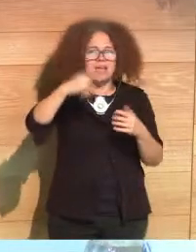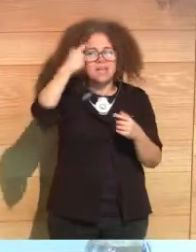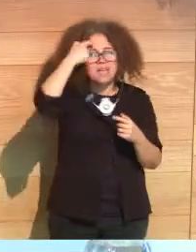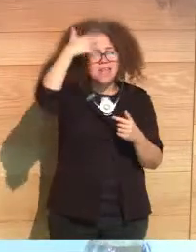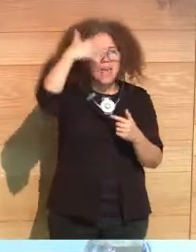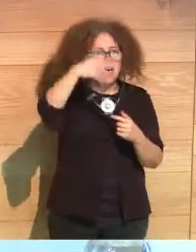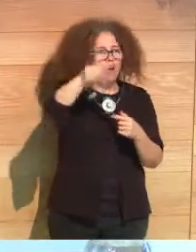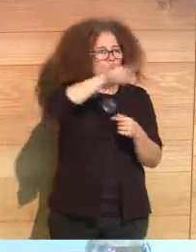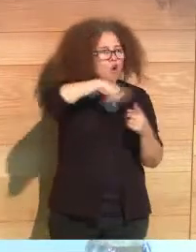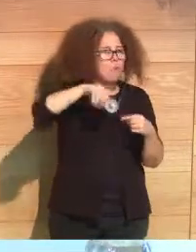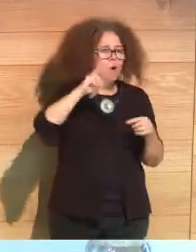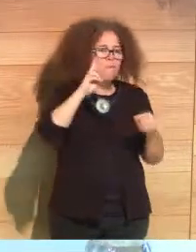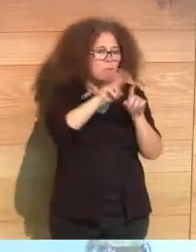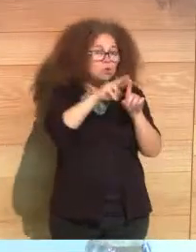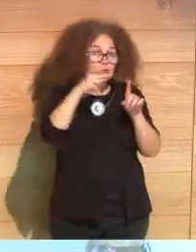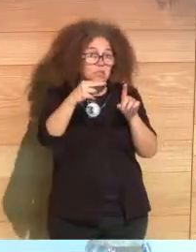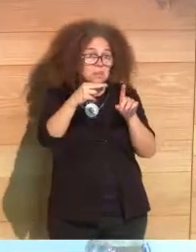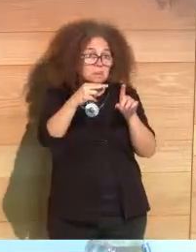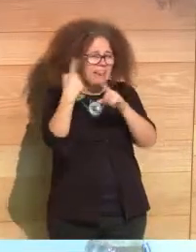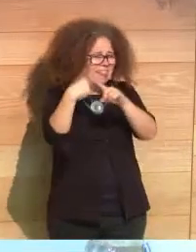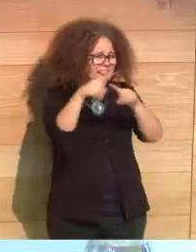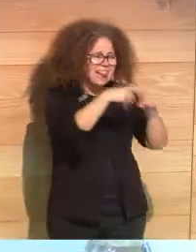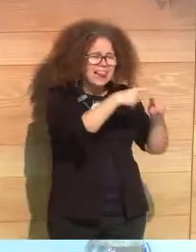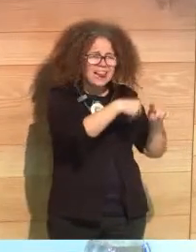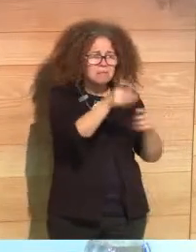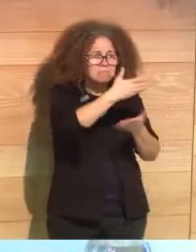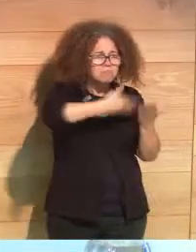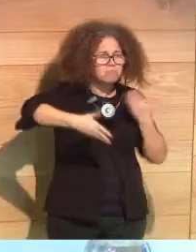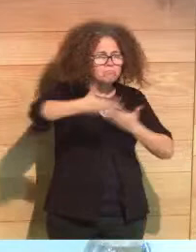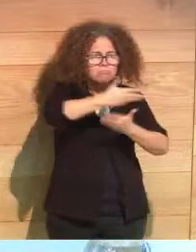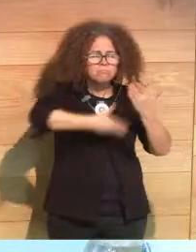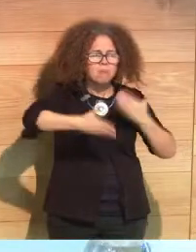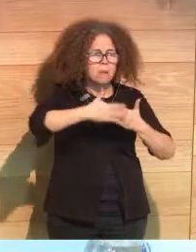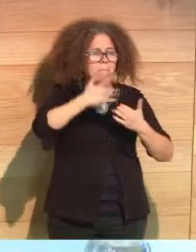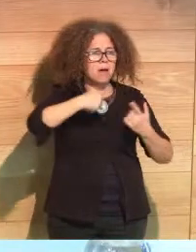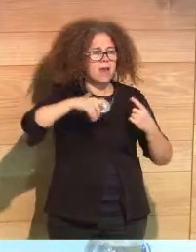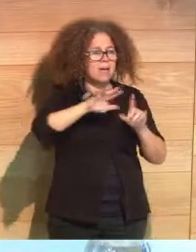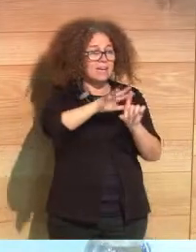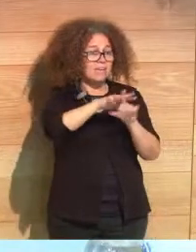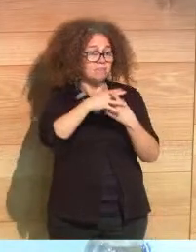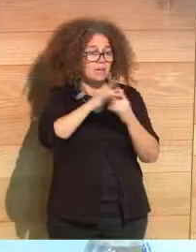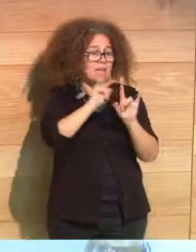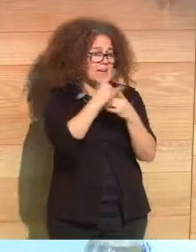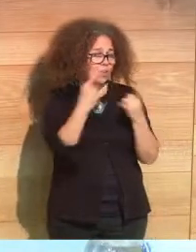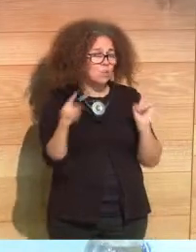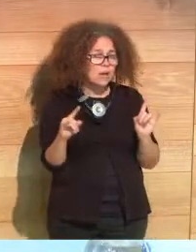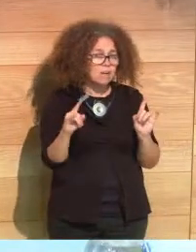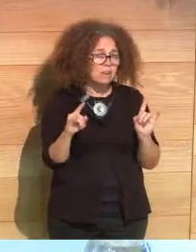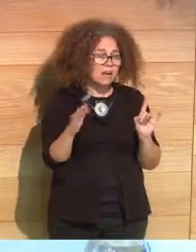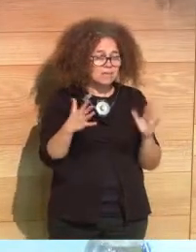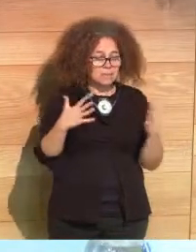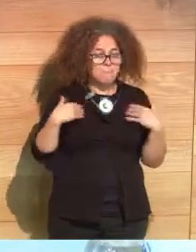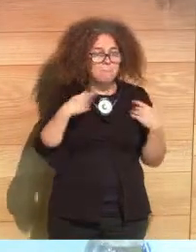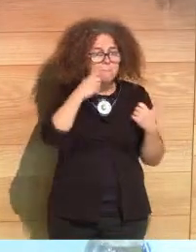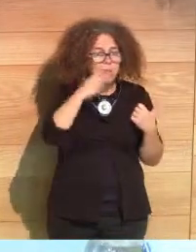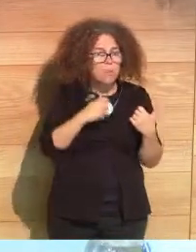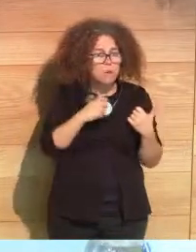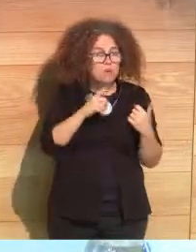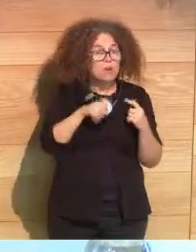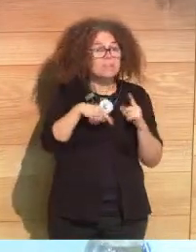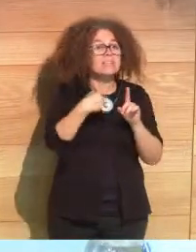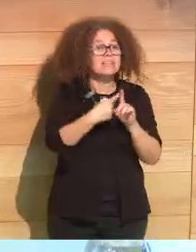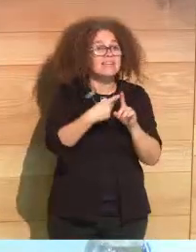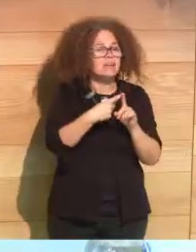views. So for us, the relationship with nature is a relationship between your body and the nature around